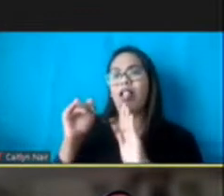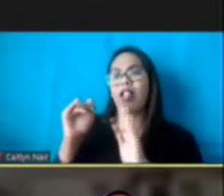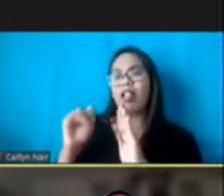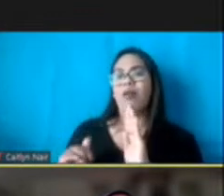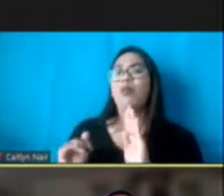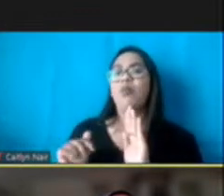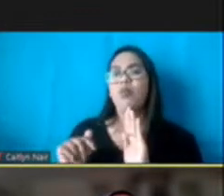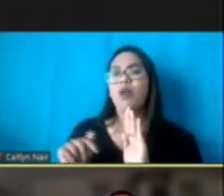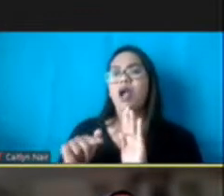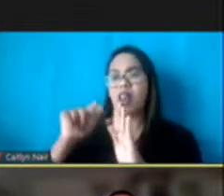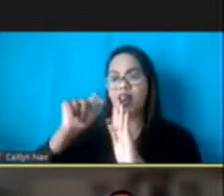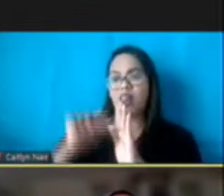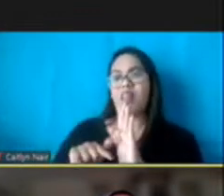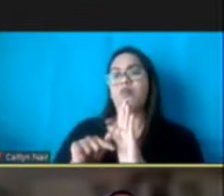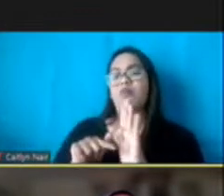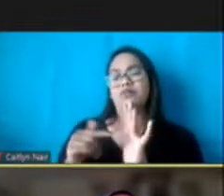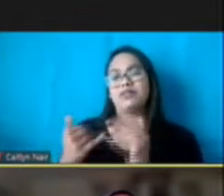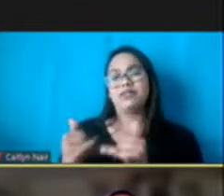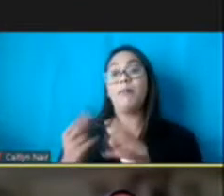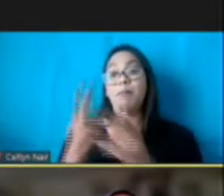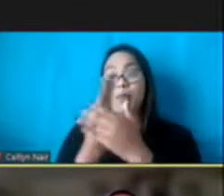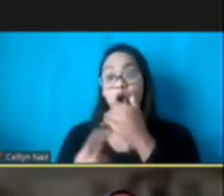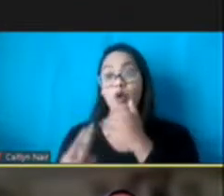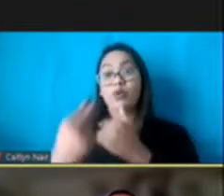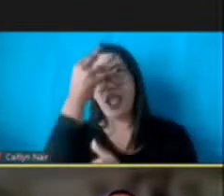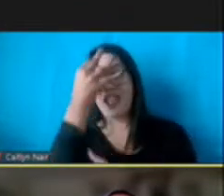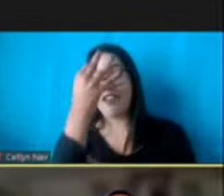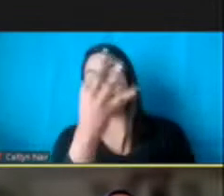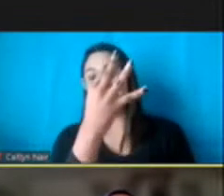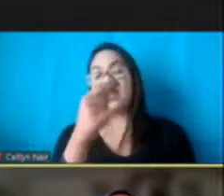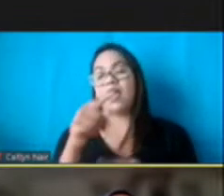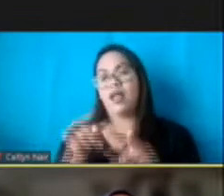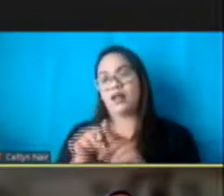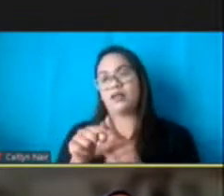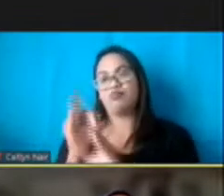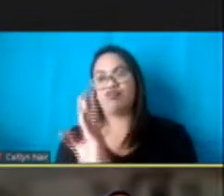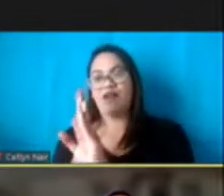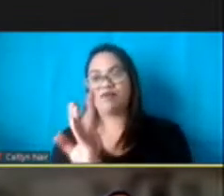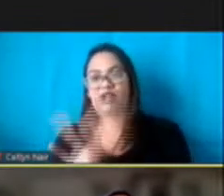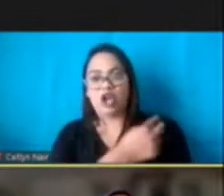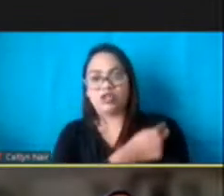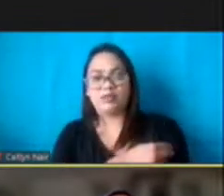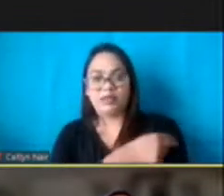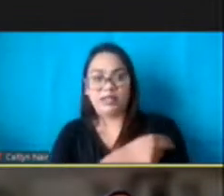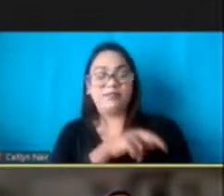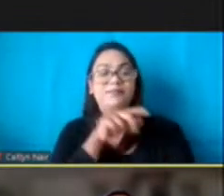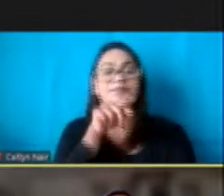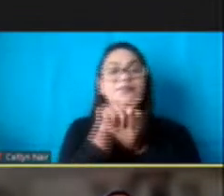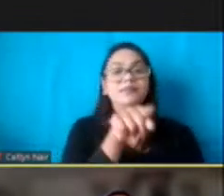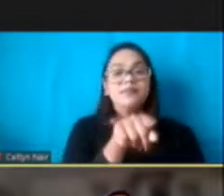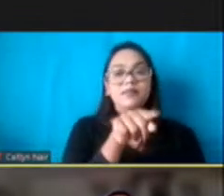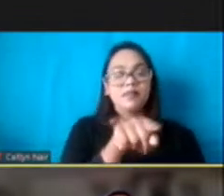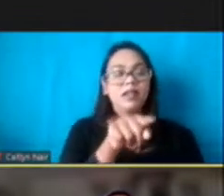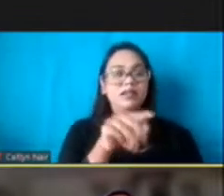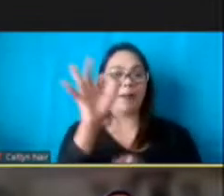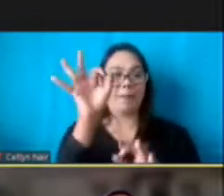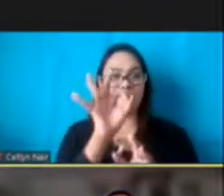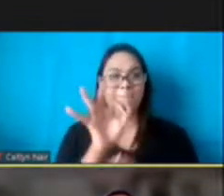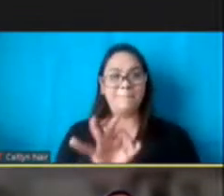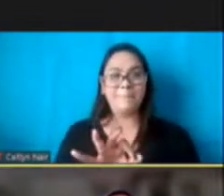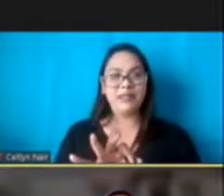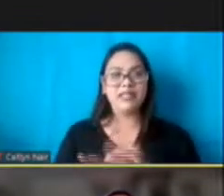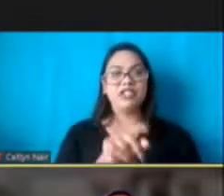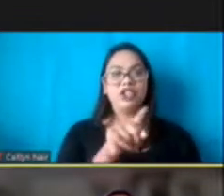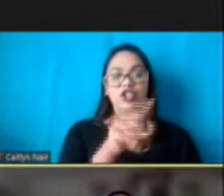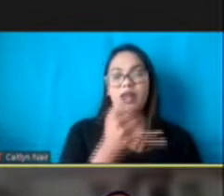period in both the public and the private sector. This is a percentage of COVID-19 admissions treated in the critical